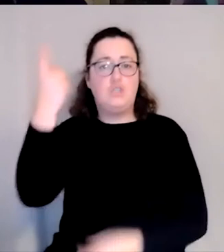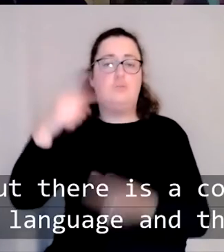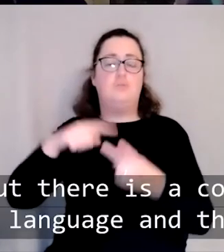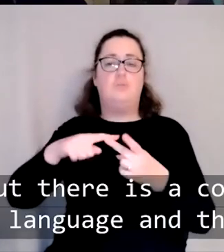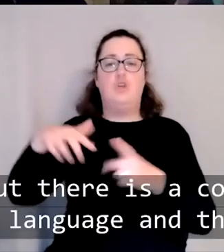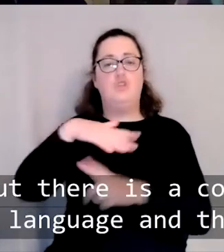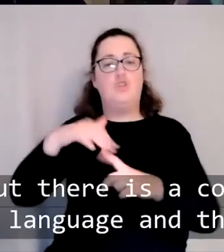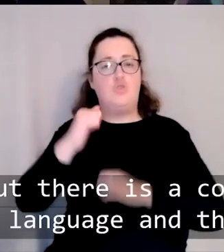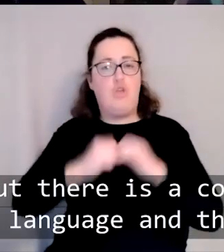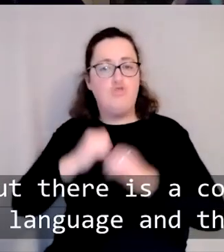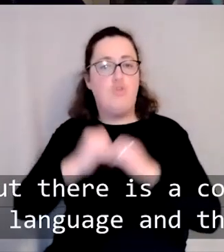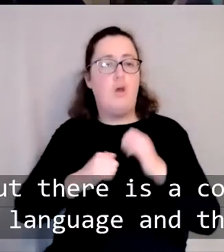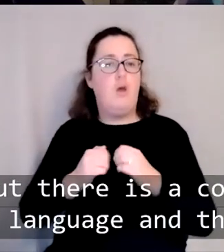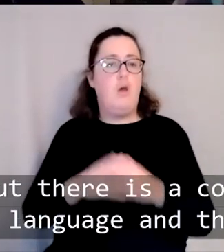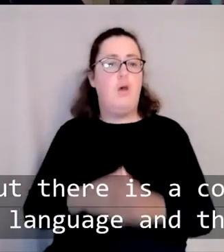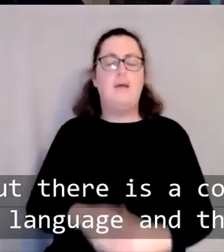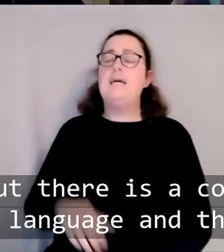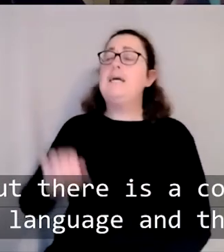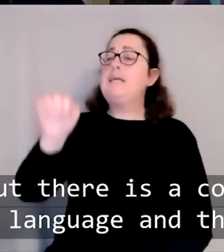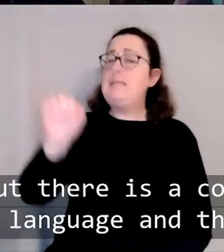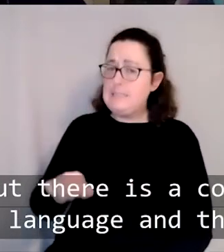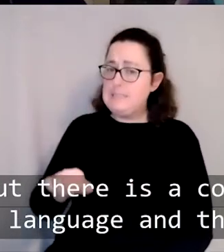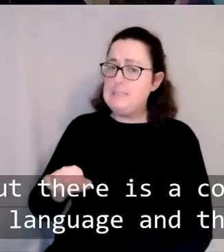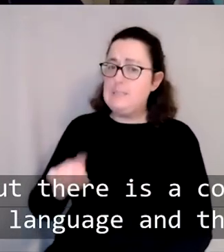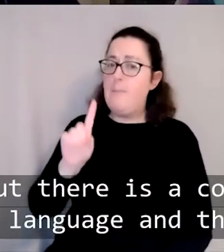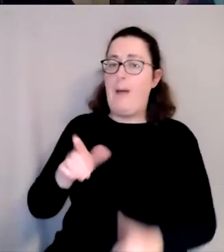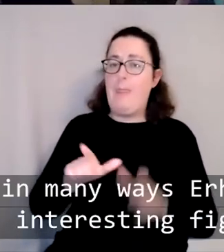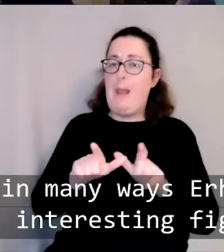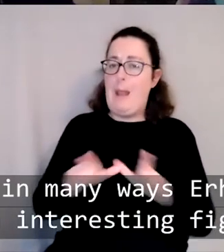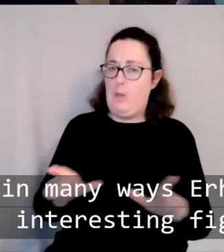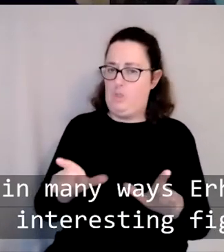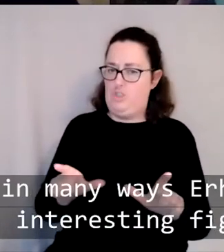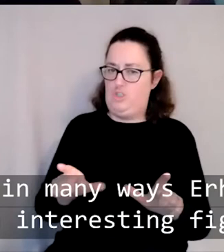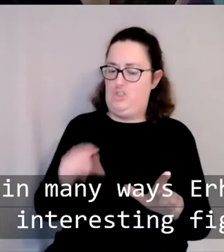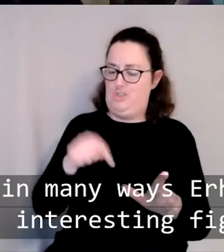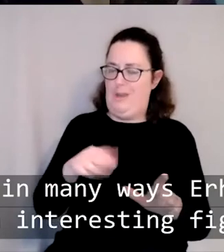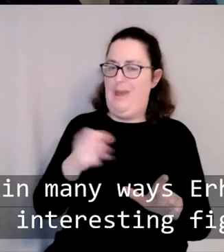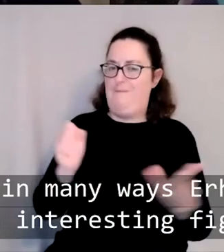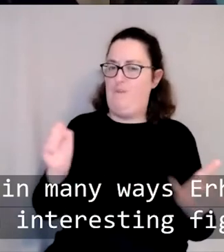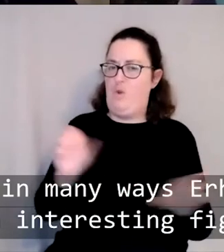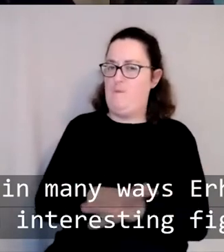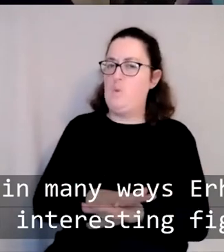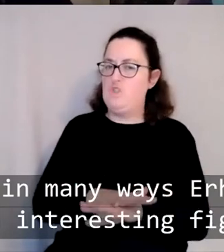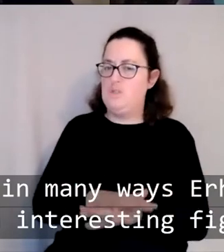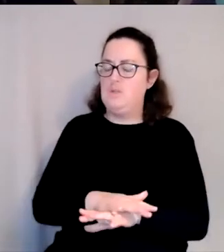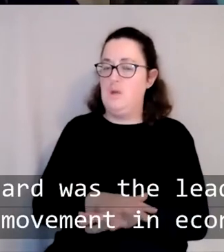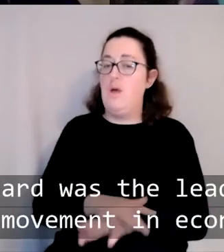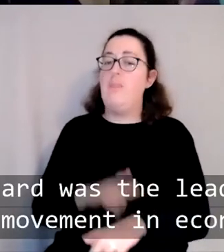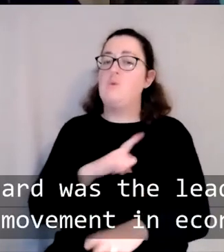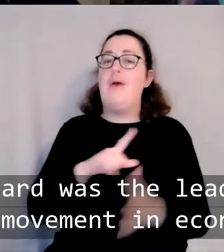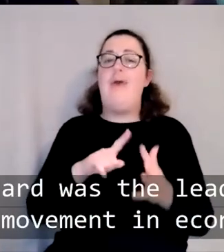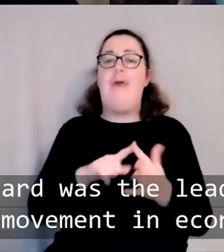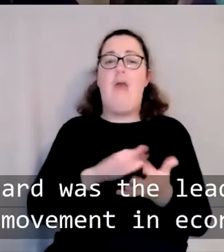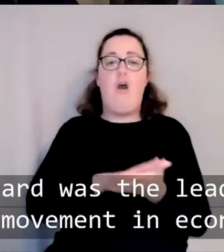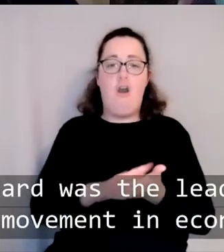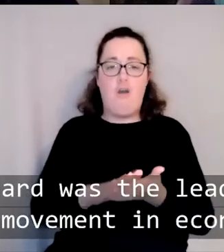well. Yes, but there is a confusion over language, and that's why in many ways Earhart's an interesting figure.